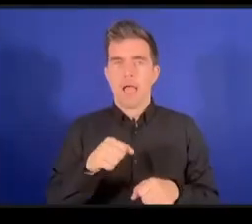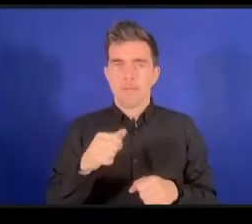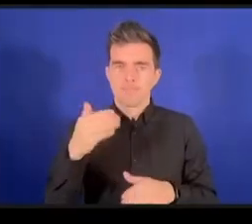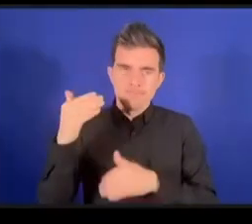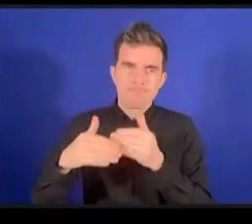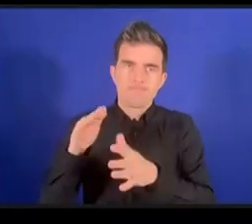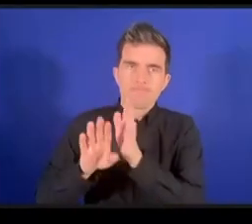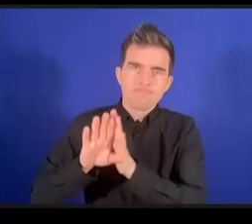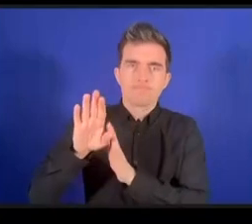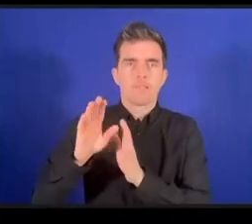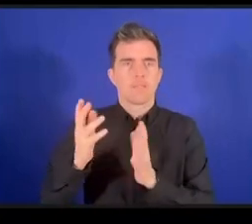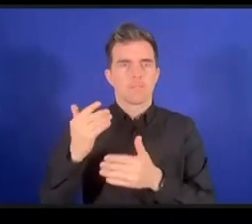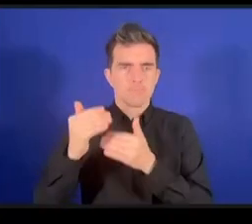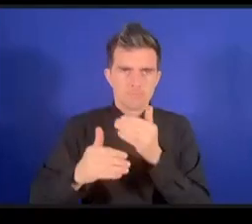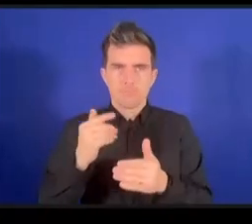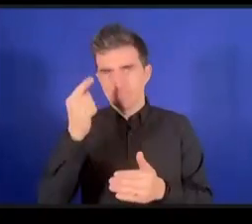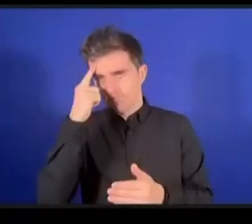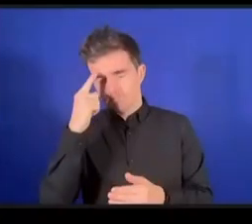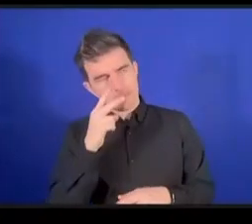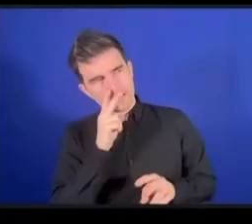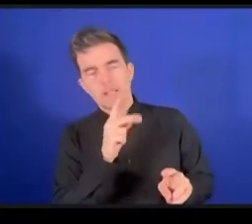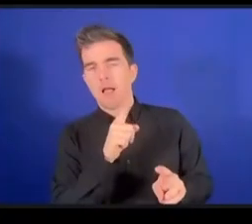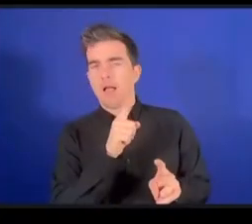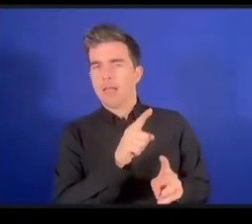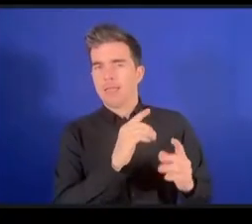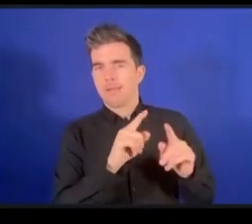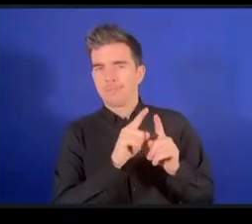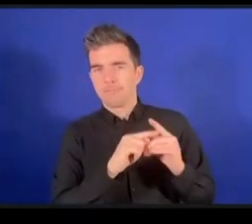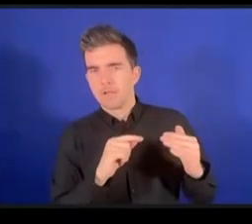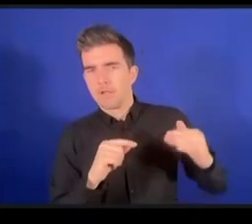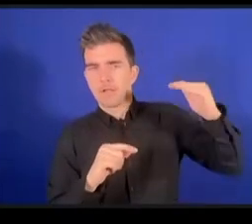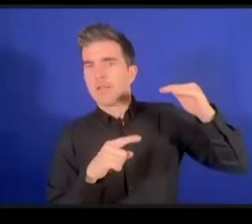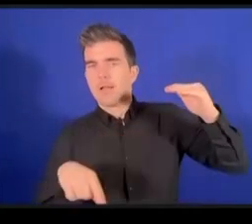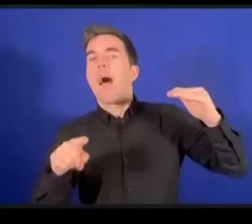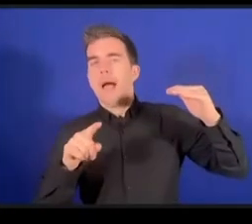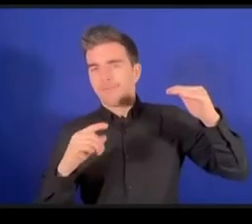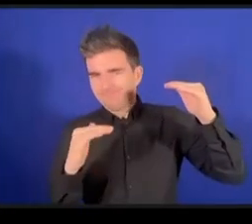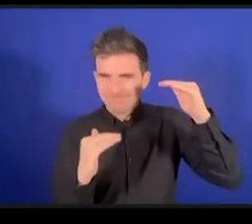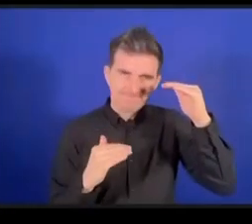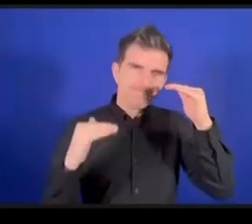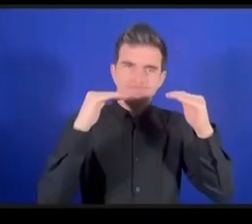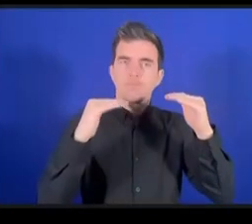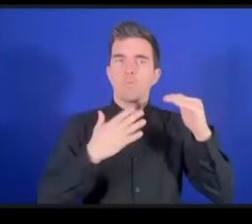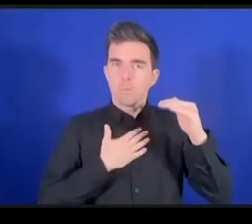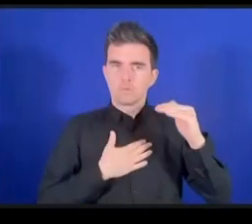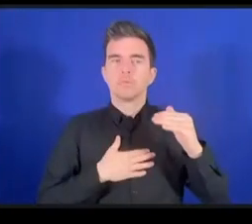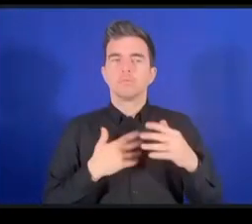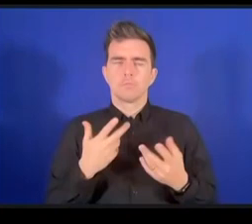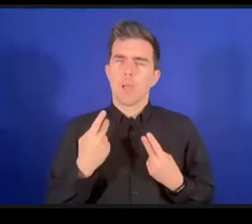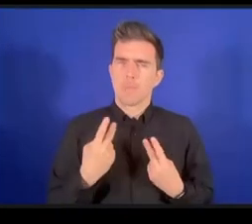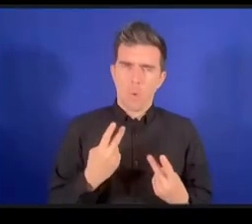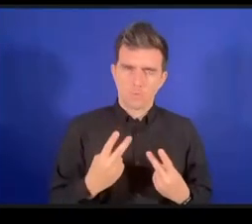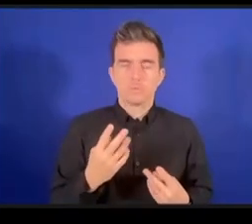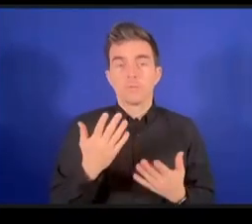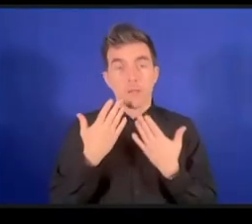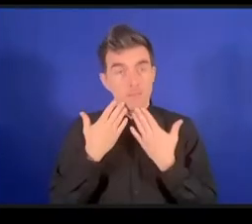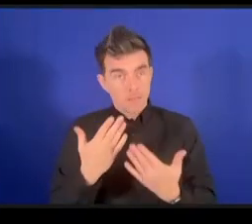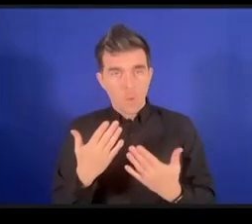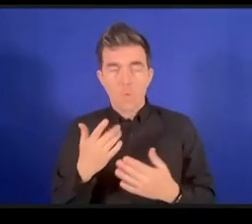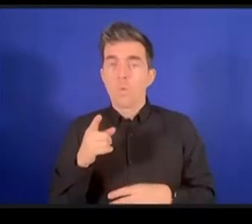Thank you, Avery. But Mohammed, you also want to add something in the regard of standards? Yes, quickly. As